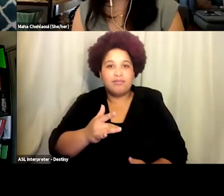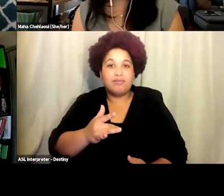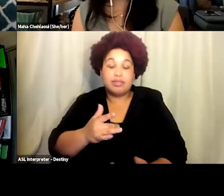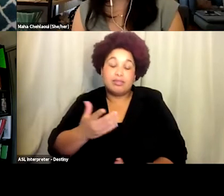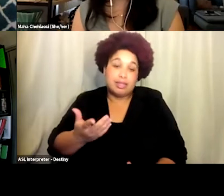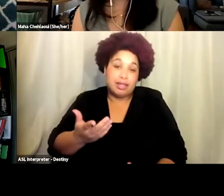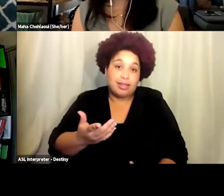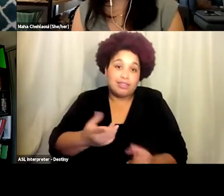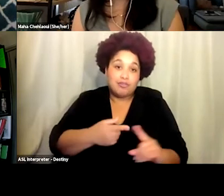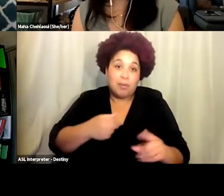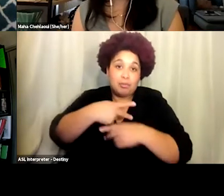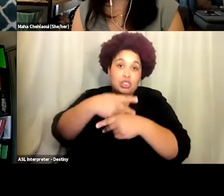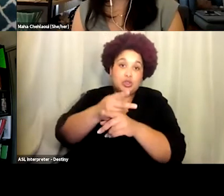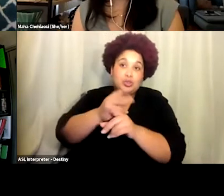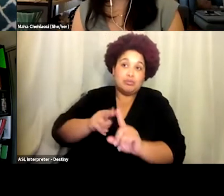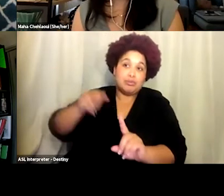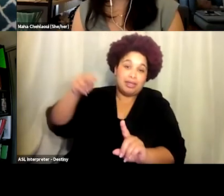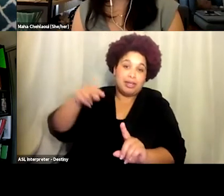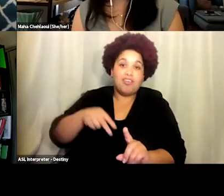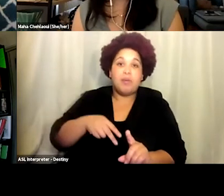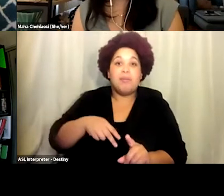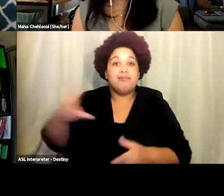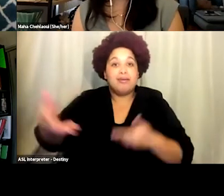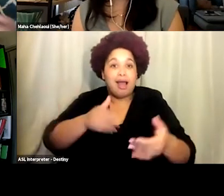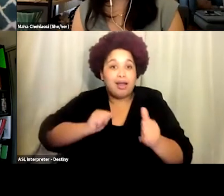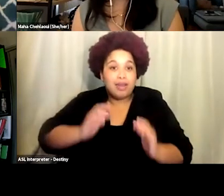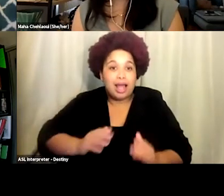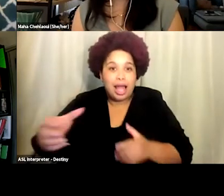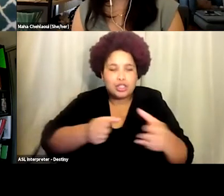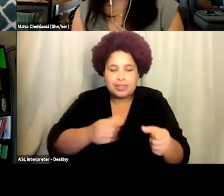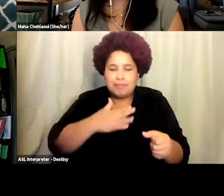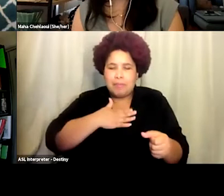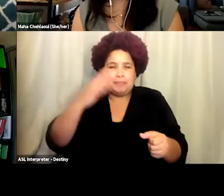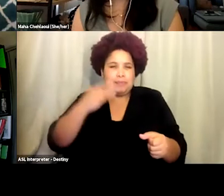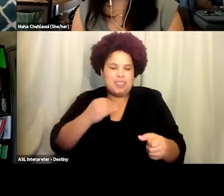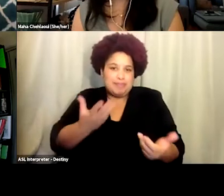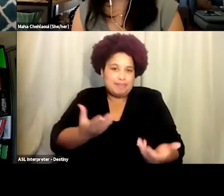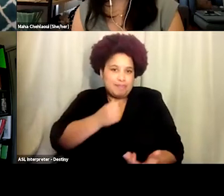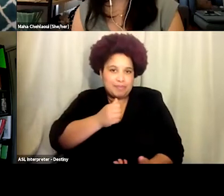a, you know, a producer standpoint. So, but casting, I can't quite speak of as of now.